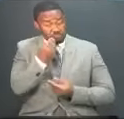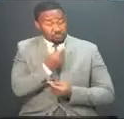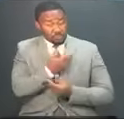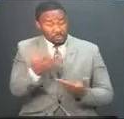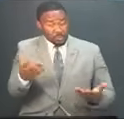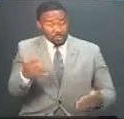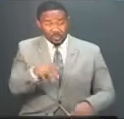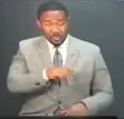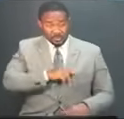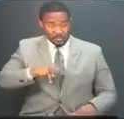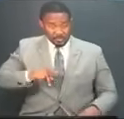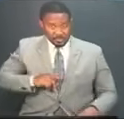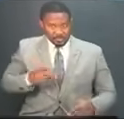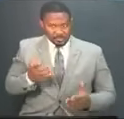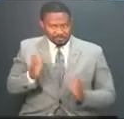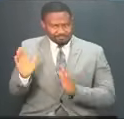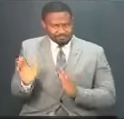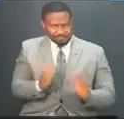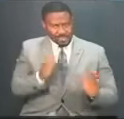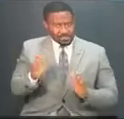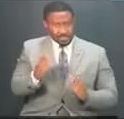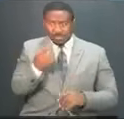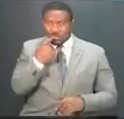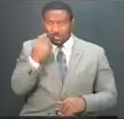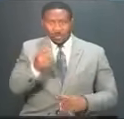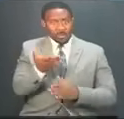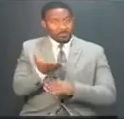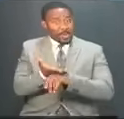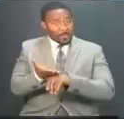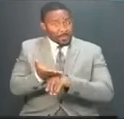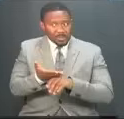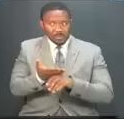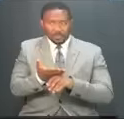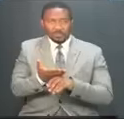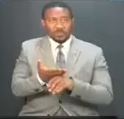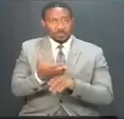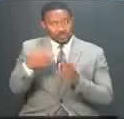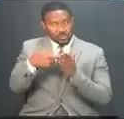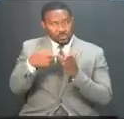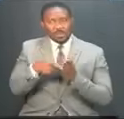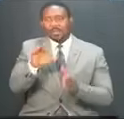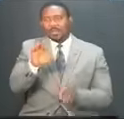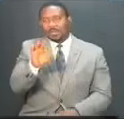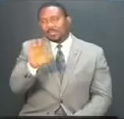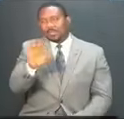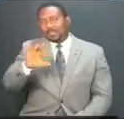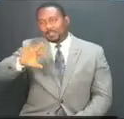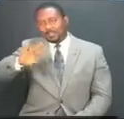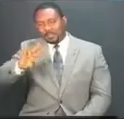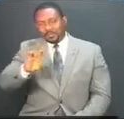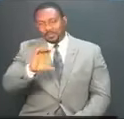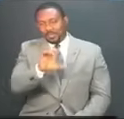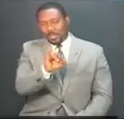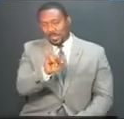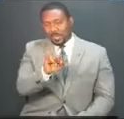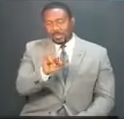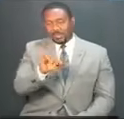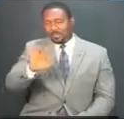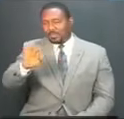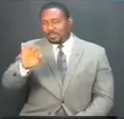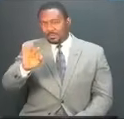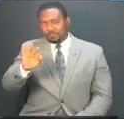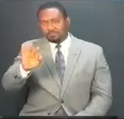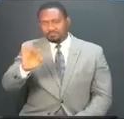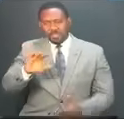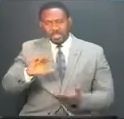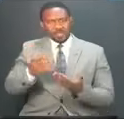House the provisions of the Court of Appeal Rules 1997 CI 19 as